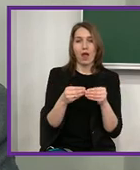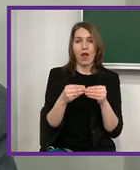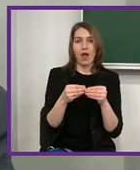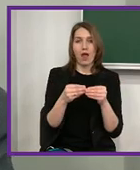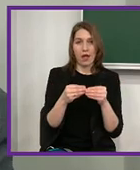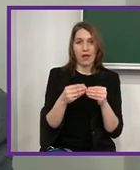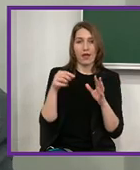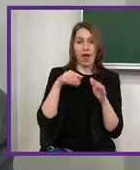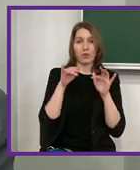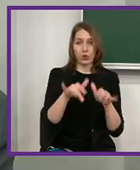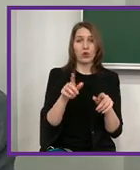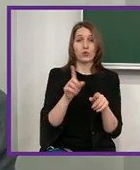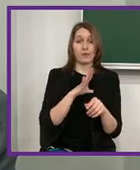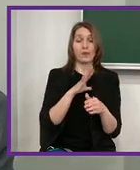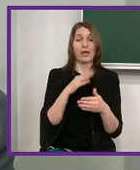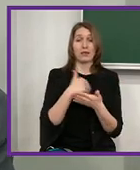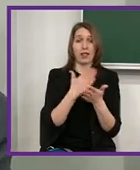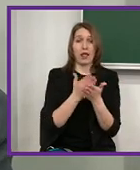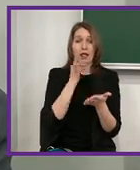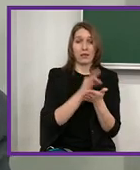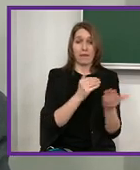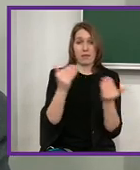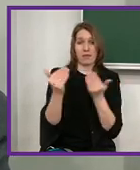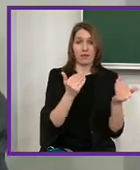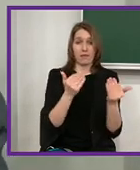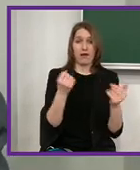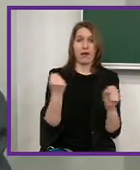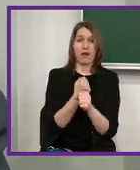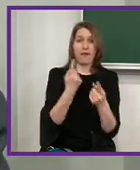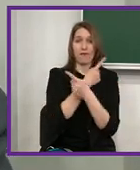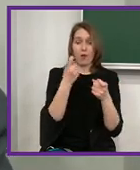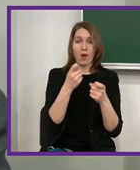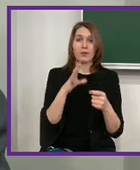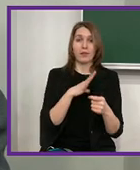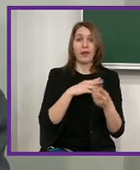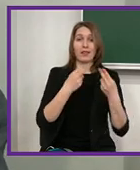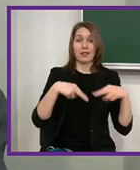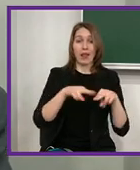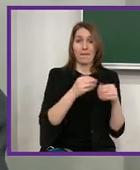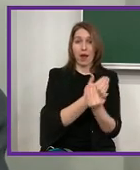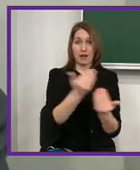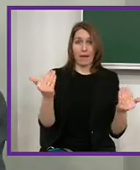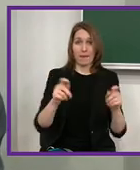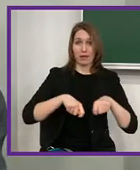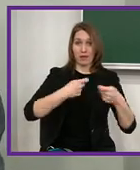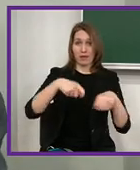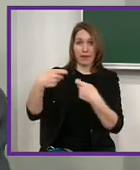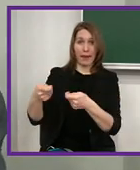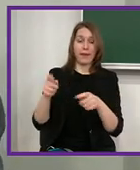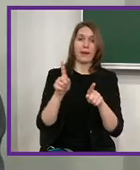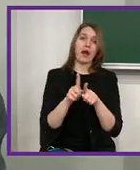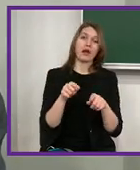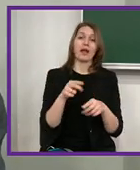insights to those departments, but also allowing them to implement human rights due diligence in the course of ordinary